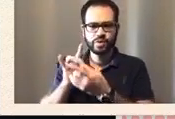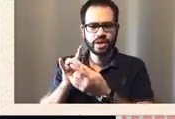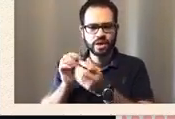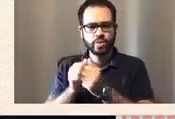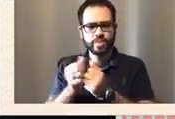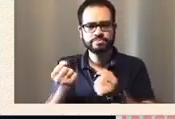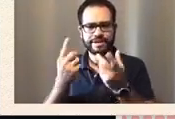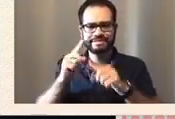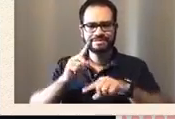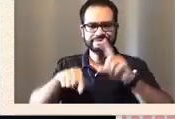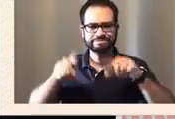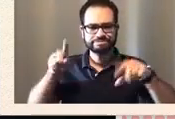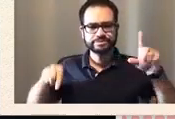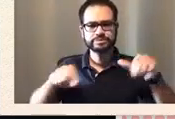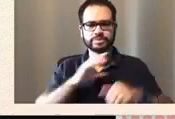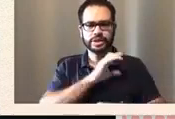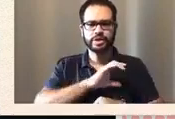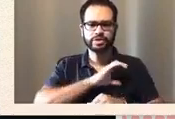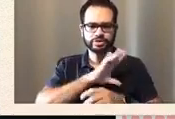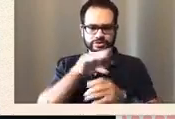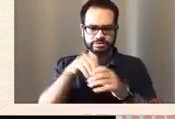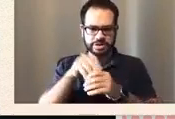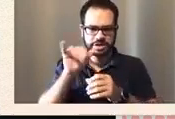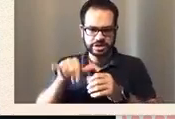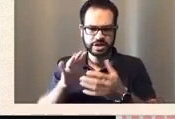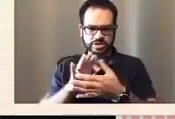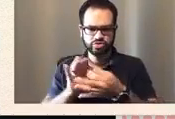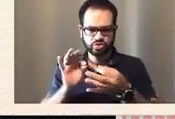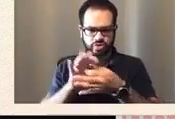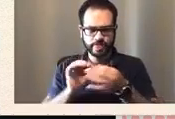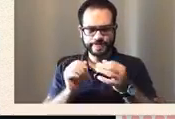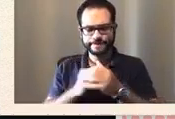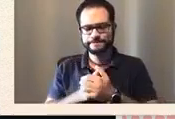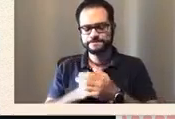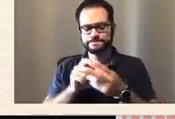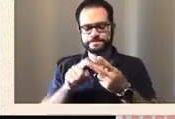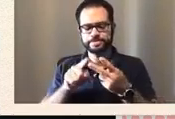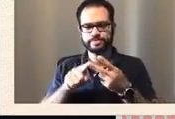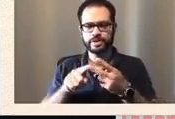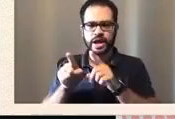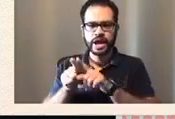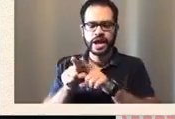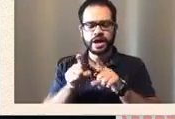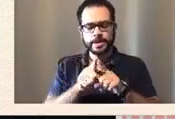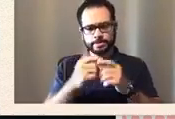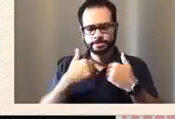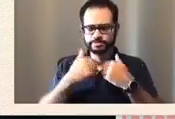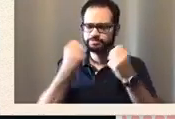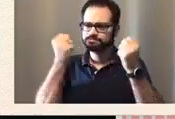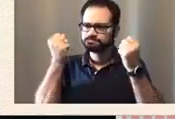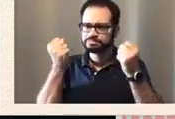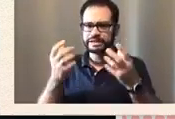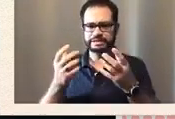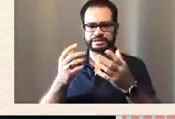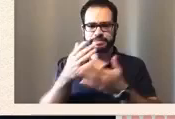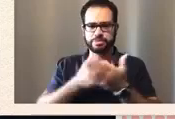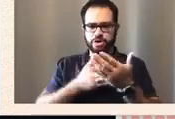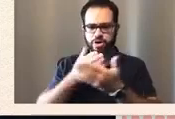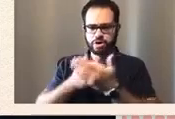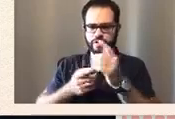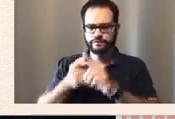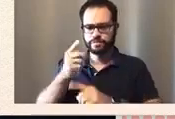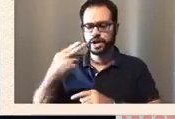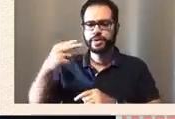Second, there are many parts of the Harry Potter series, including a lot of the things that Harry